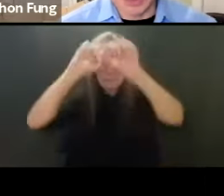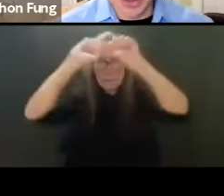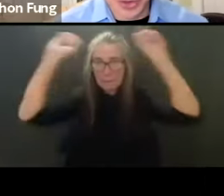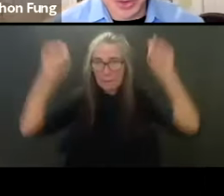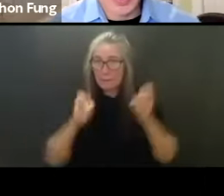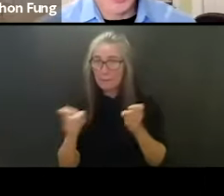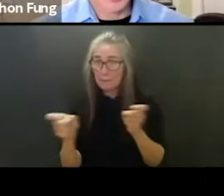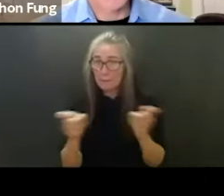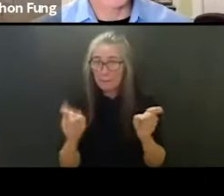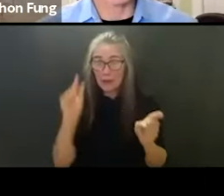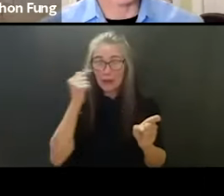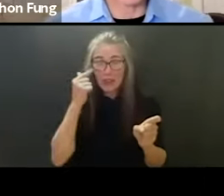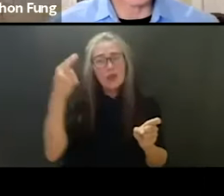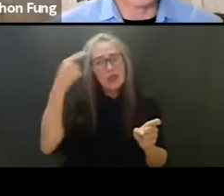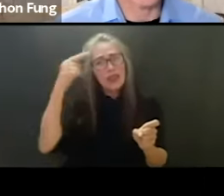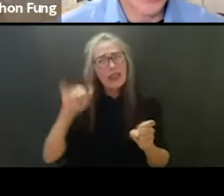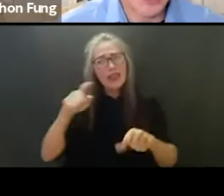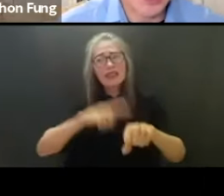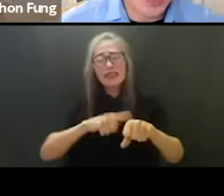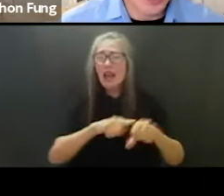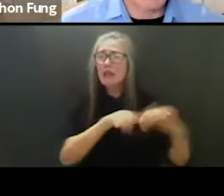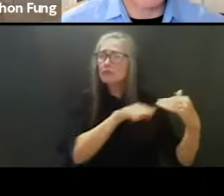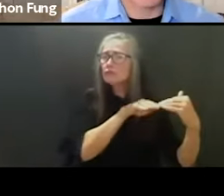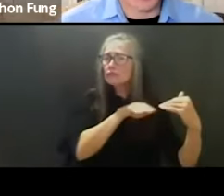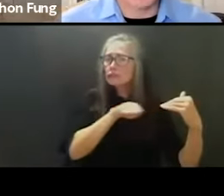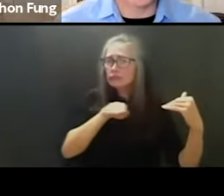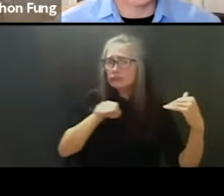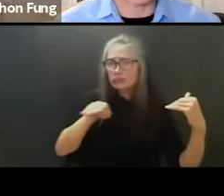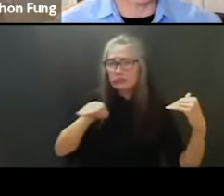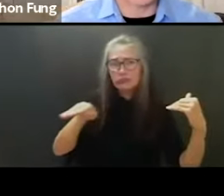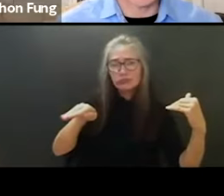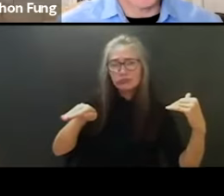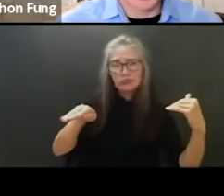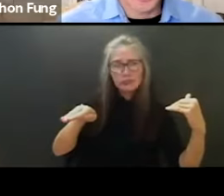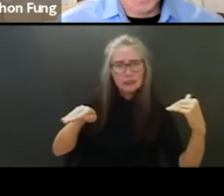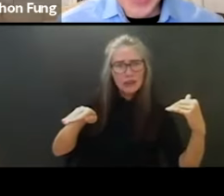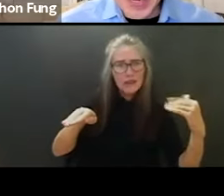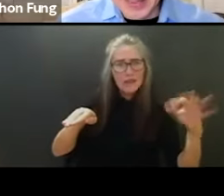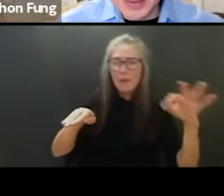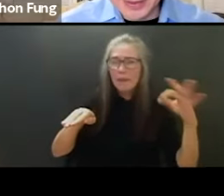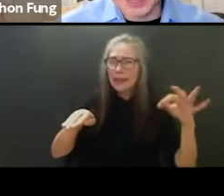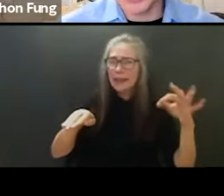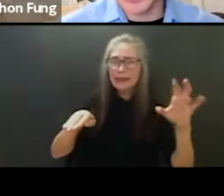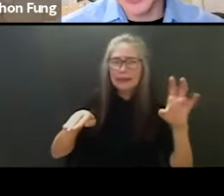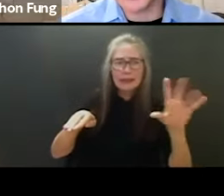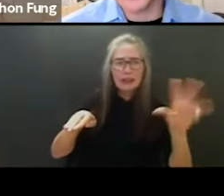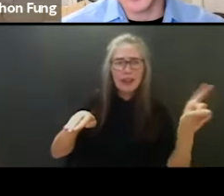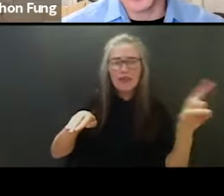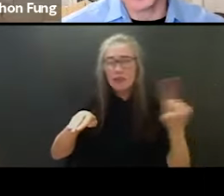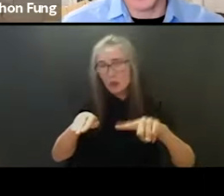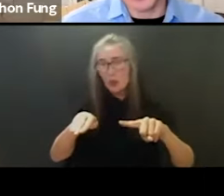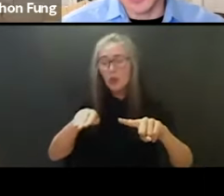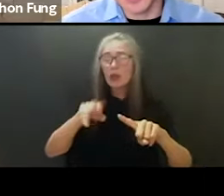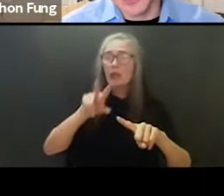Obama administration, I think you can think of as a time of relative stability. And stability has